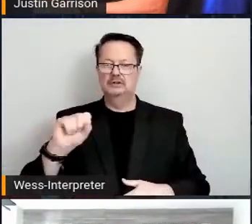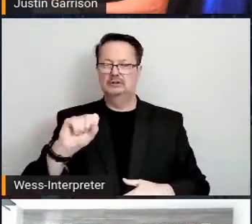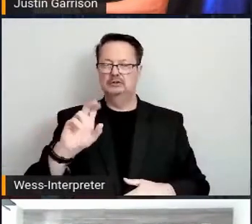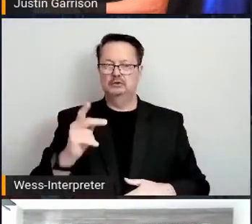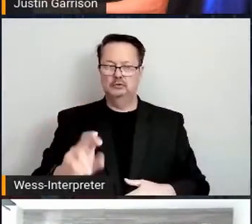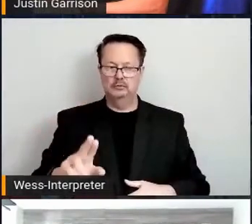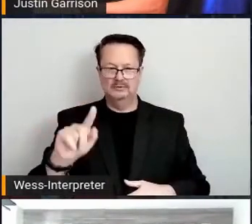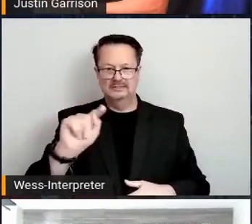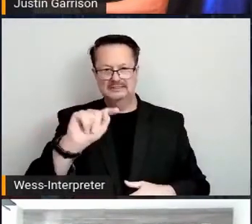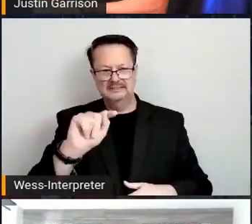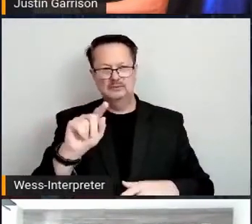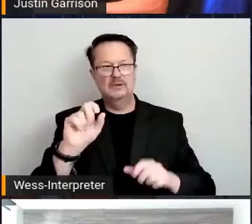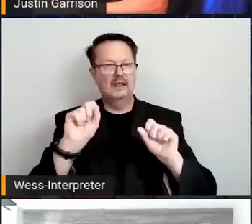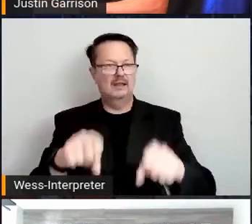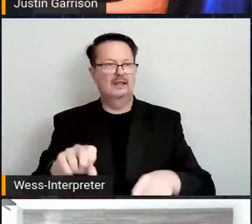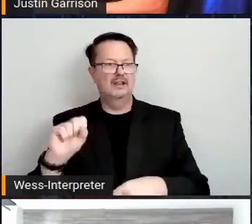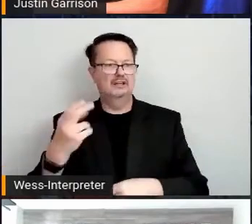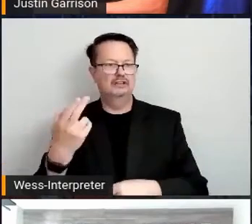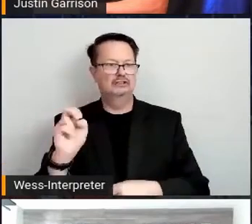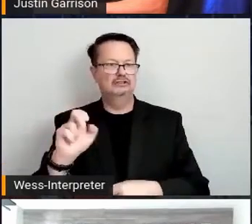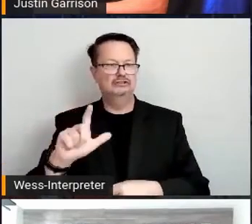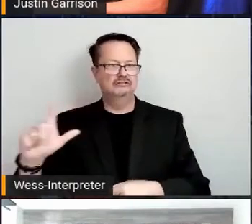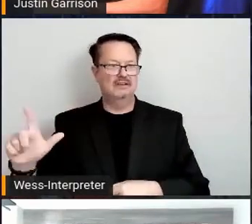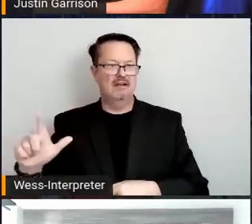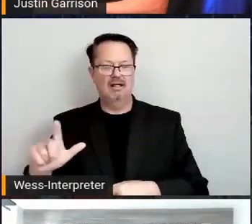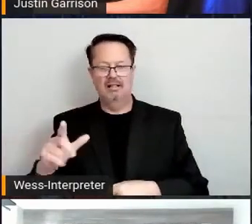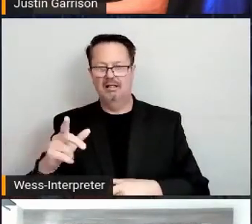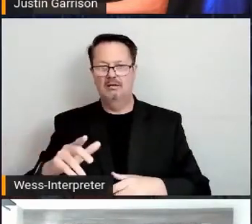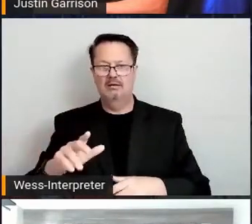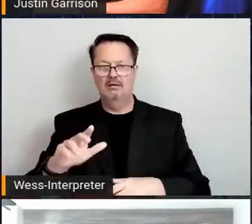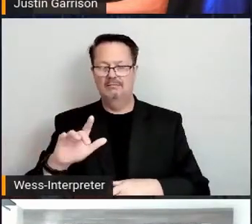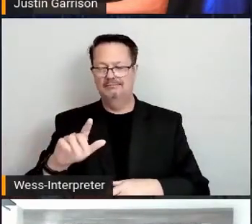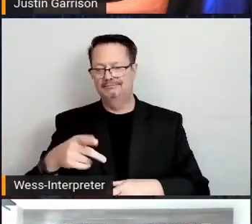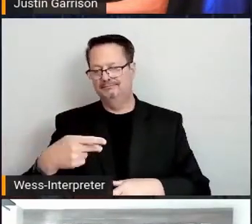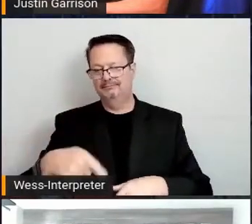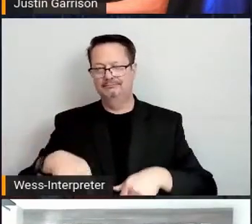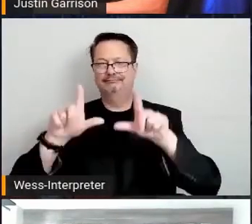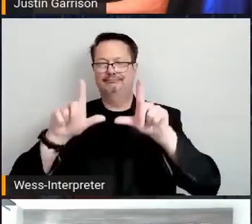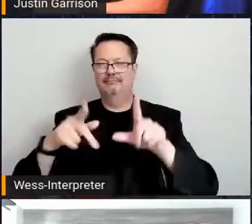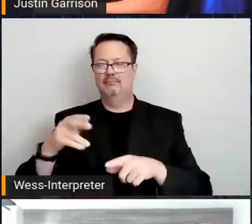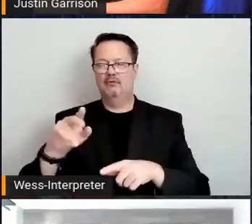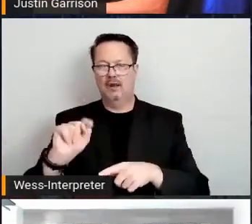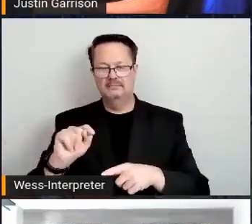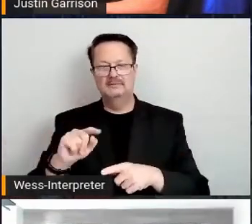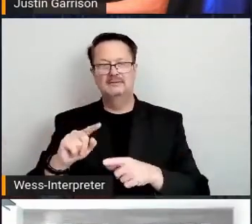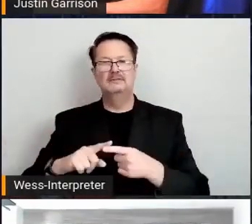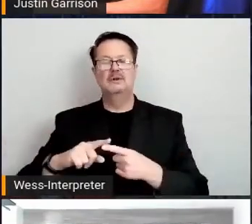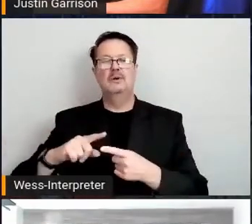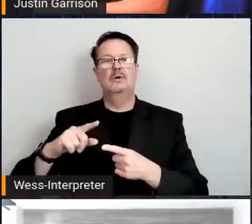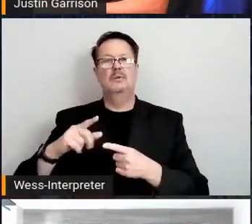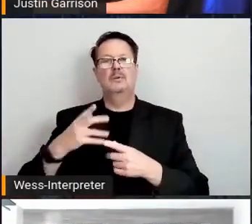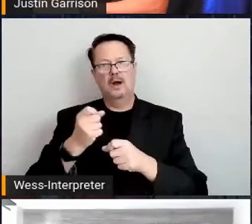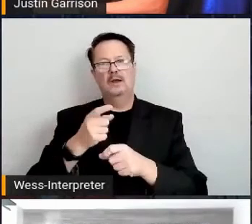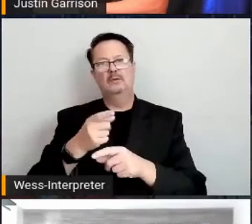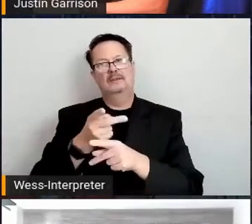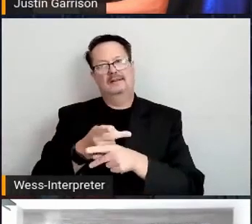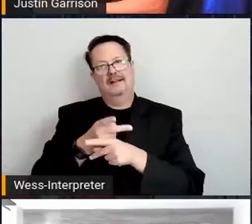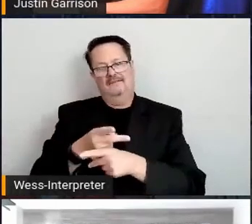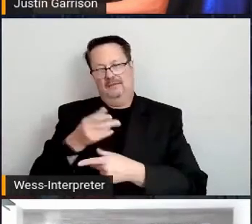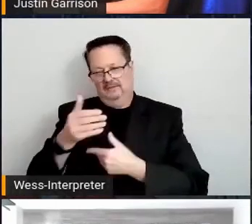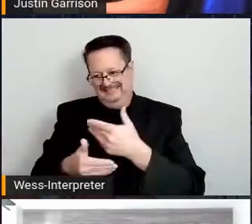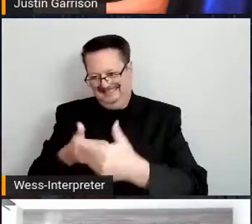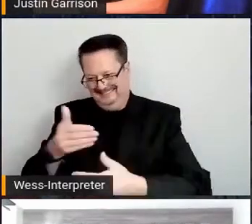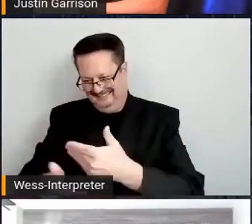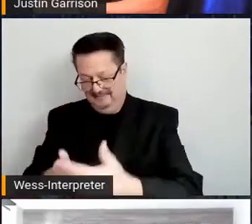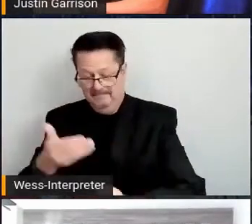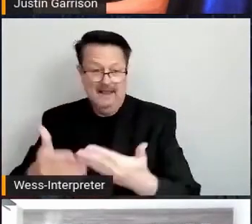shell prompt. And so we want to be very careful how you go down this path and make patterns of least privilege. But if, say, you need root level access,